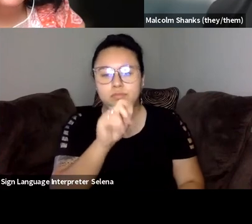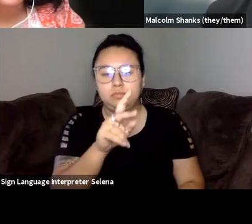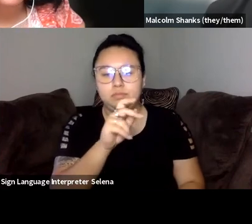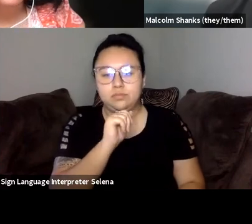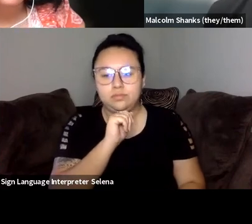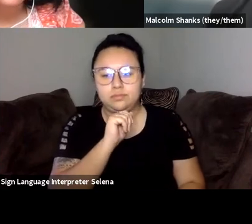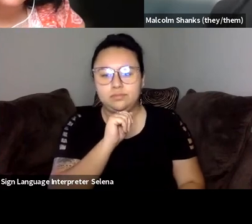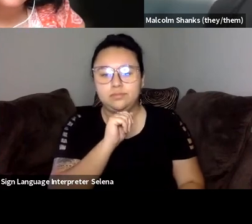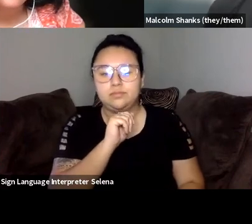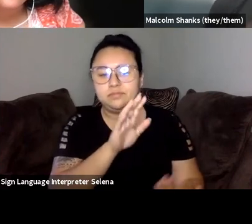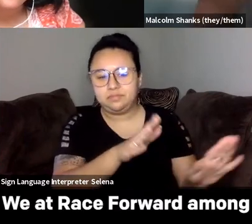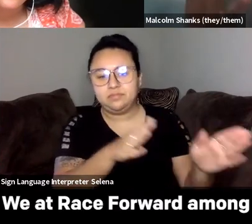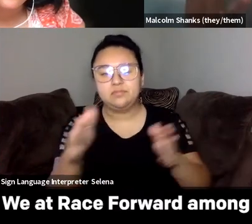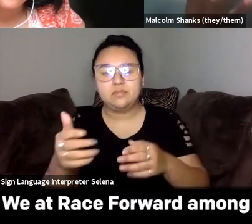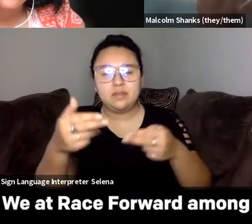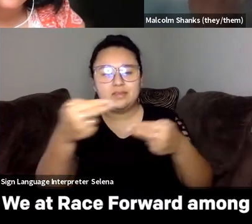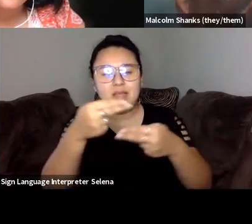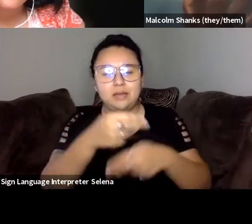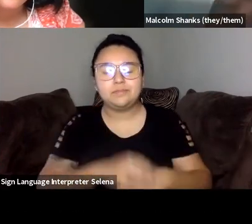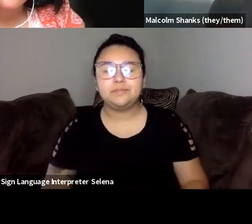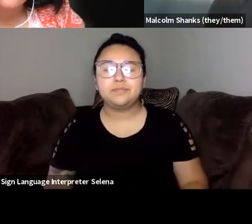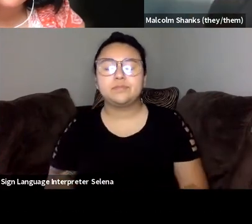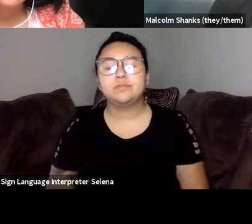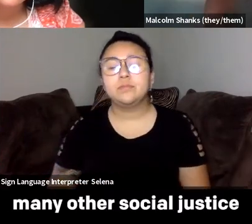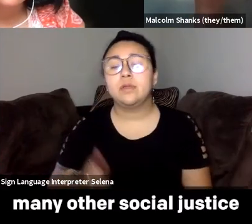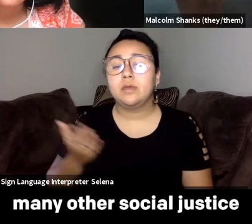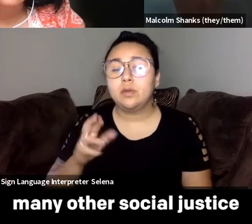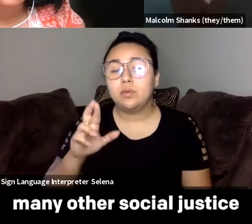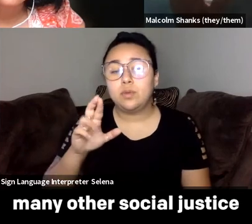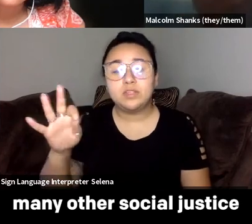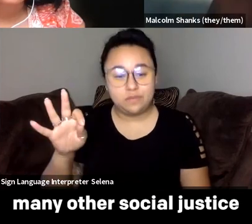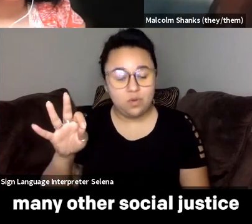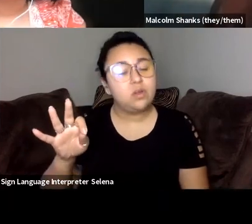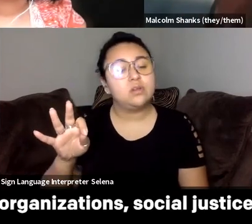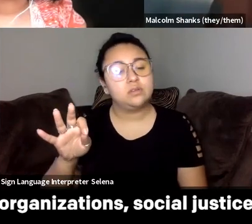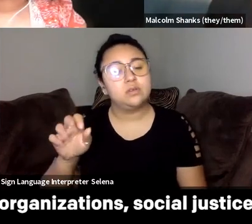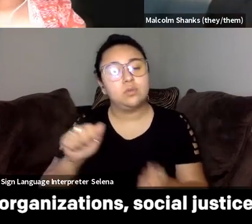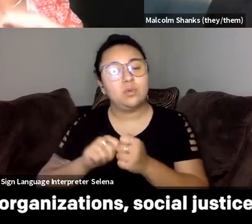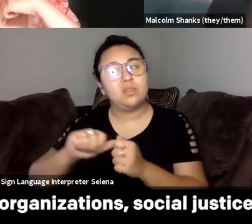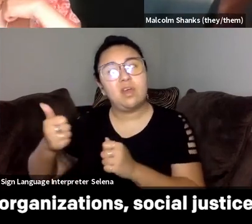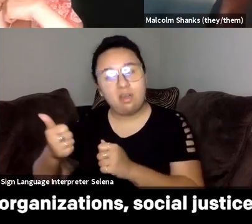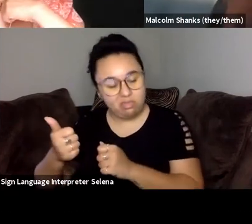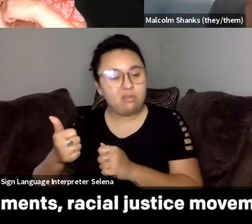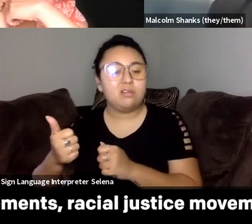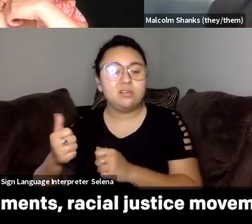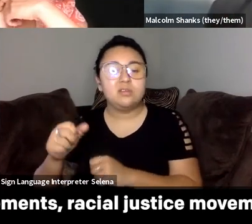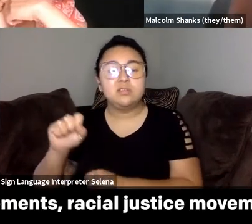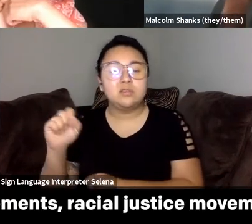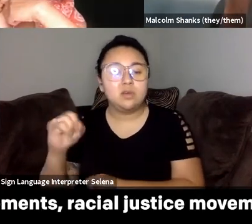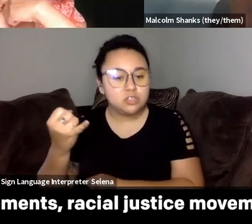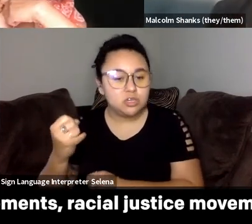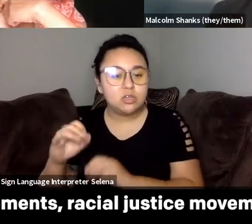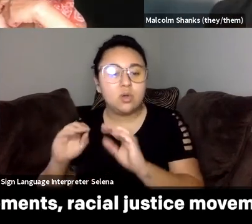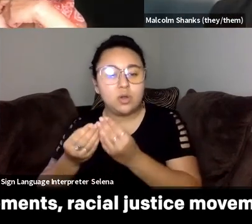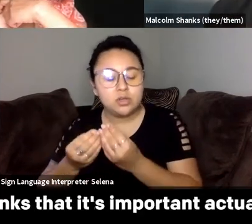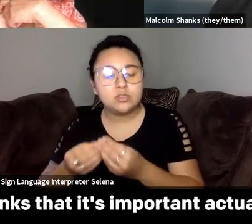Yep. We at Race Forward, among many other social justice organizations, social justice movements, racial